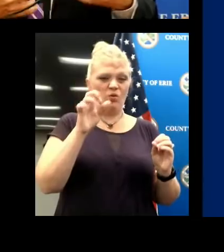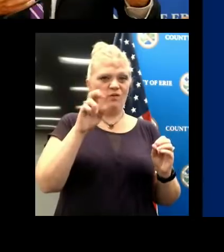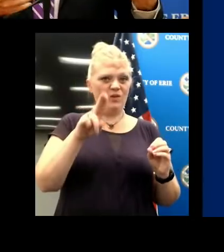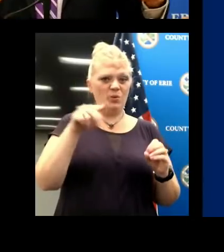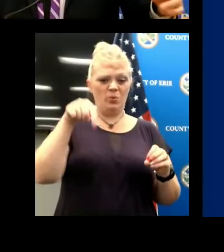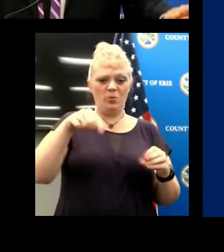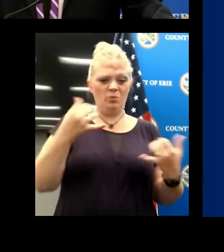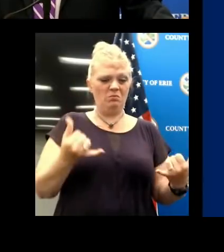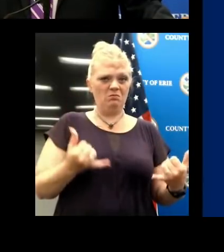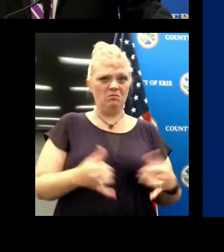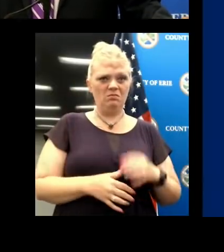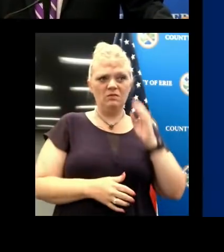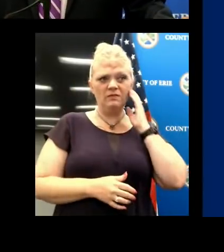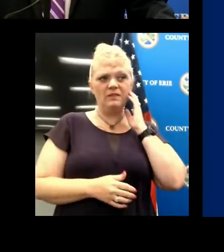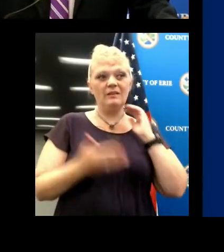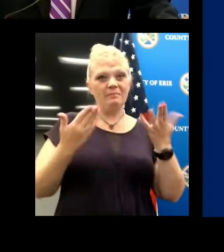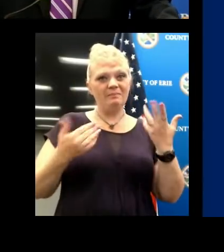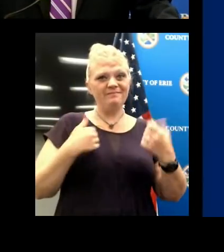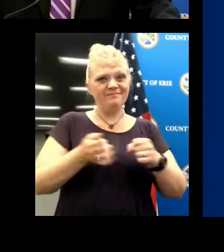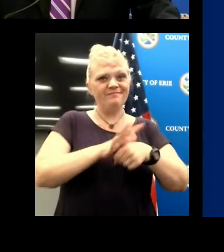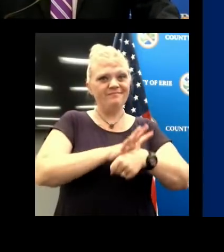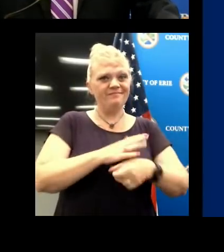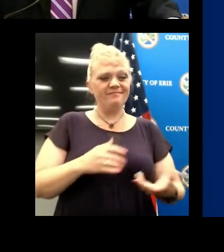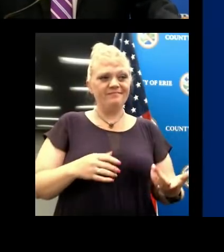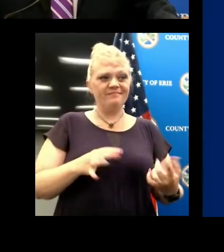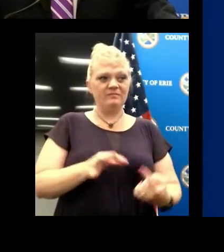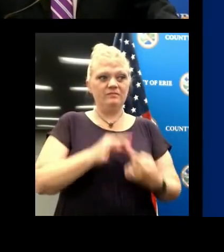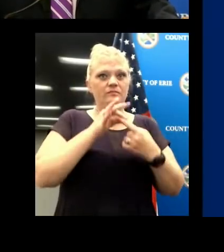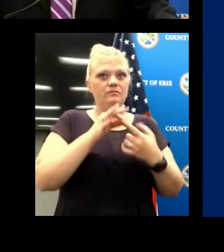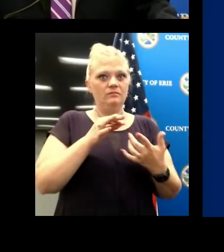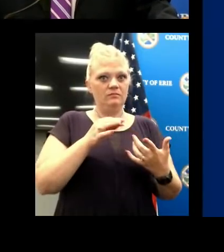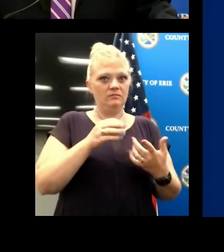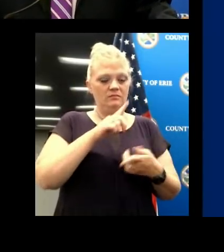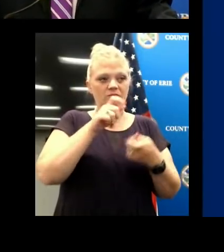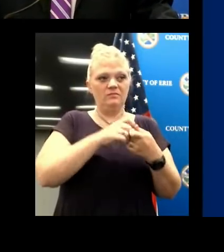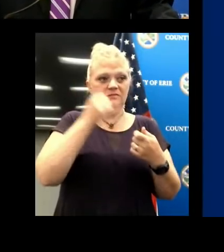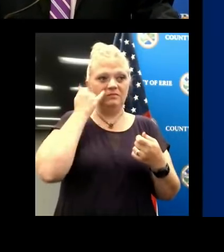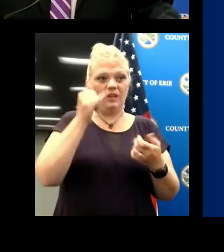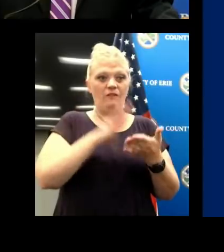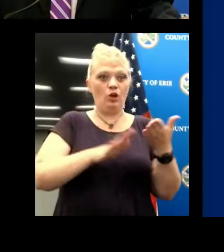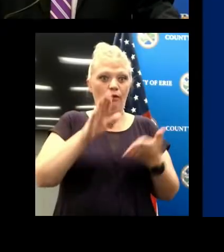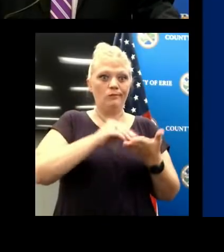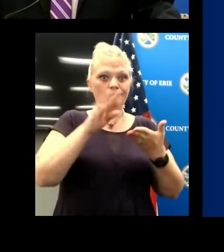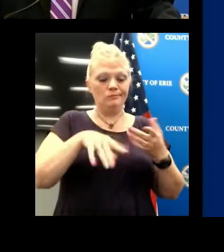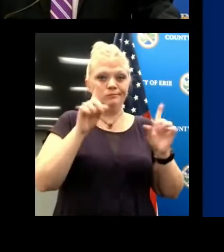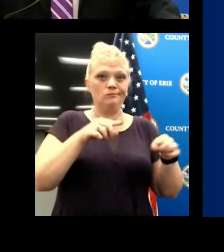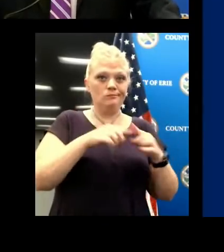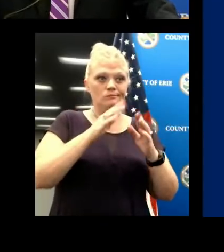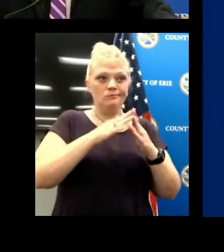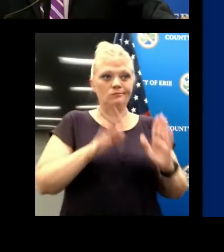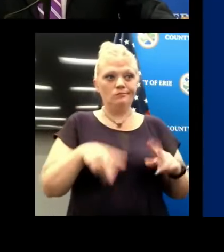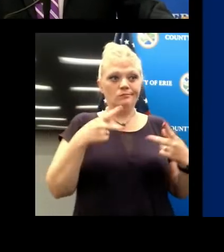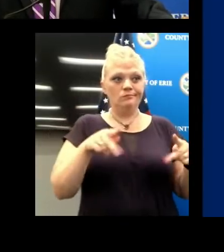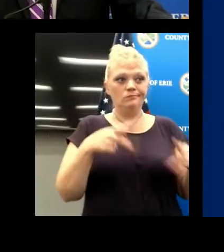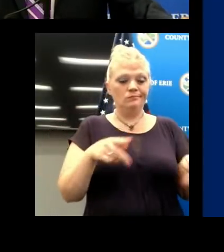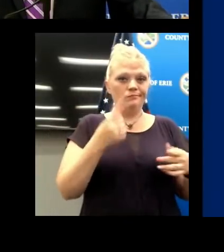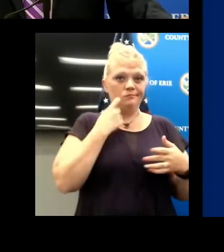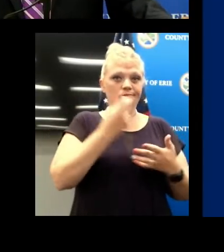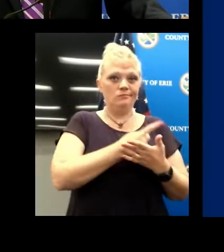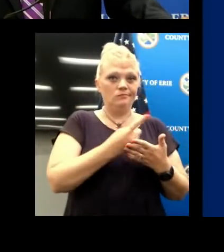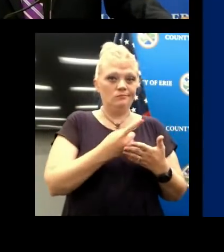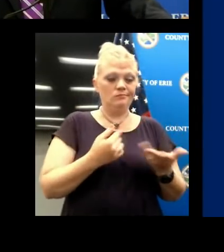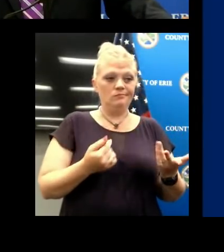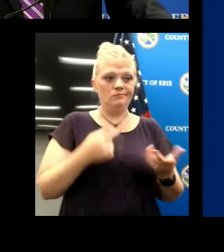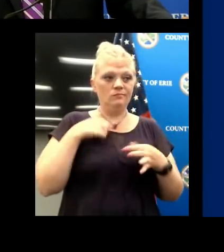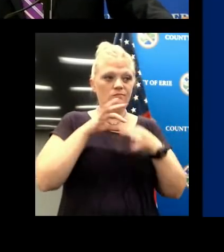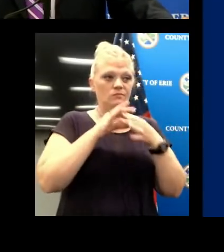area, you might have the coronavirus, especially if you're a college student who went to a house party in the last week. Now, with regards